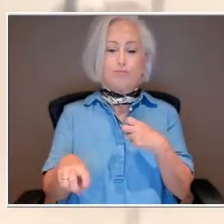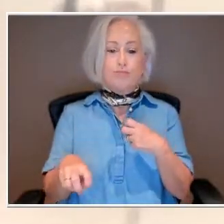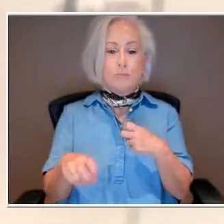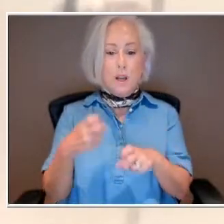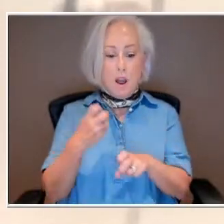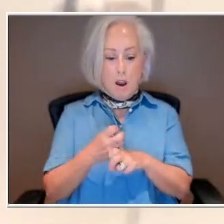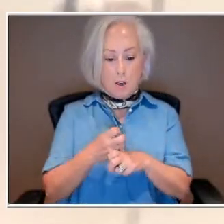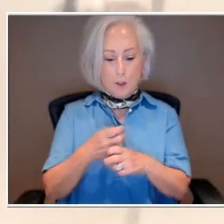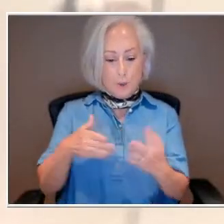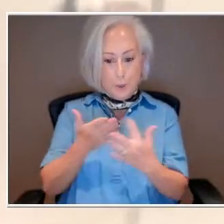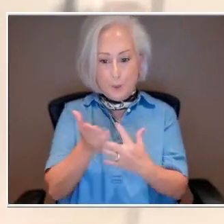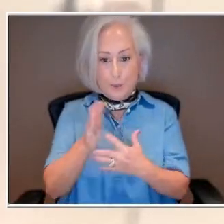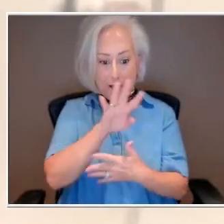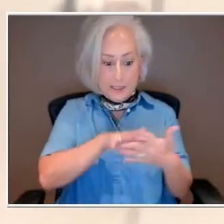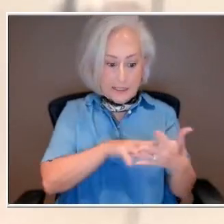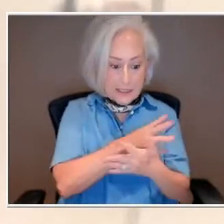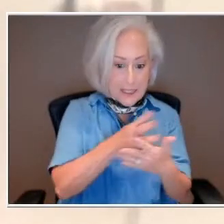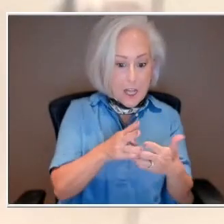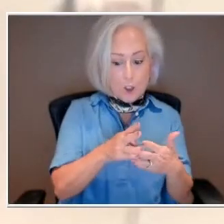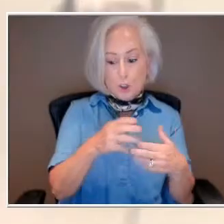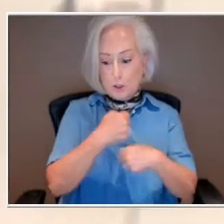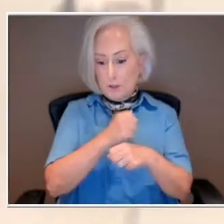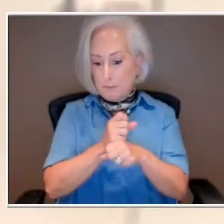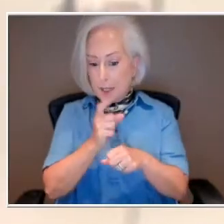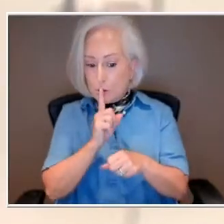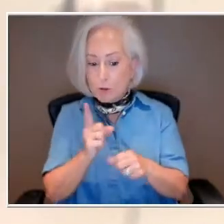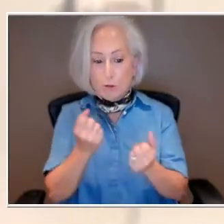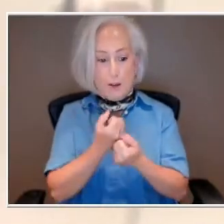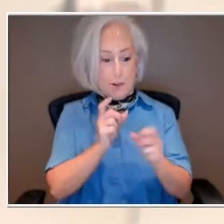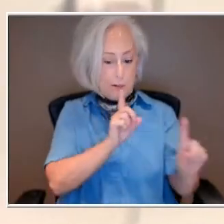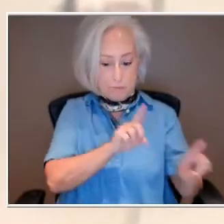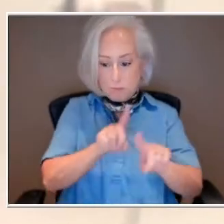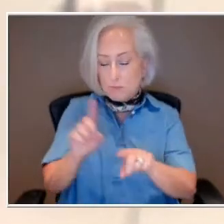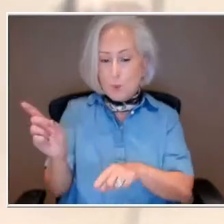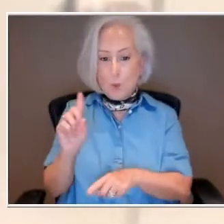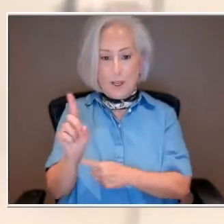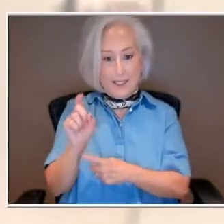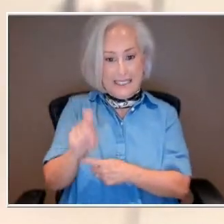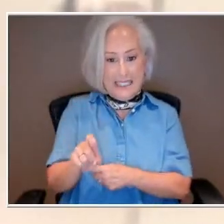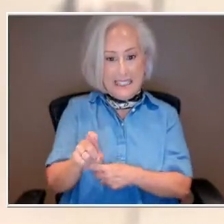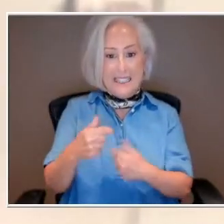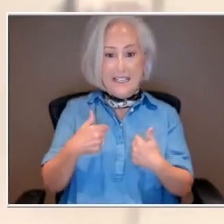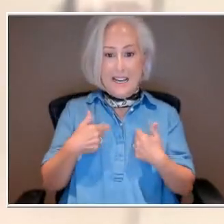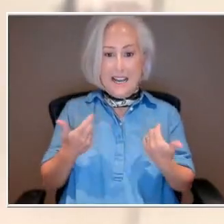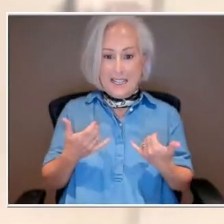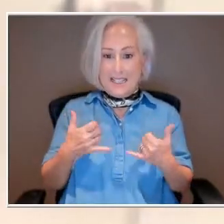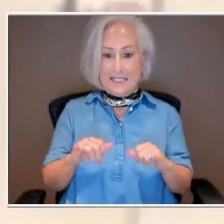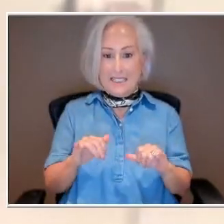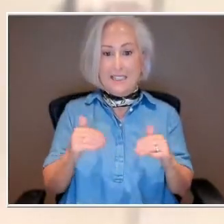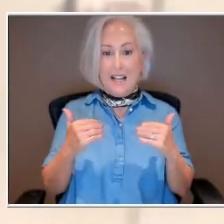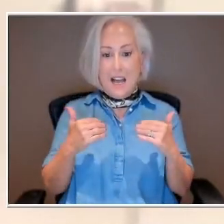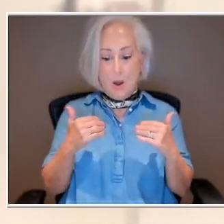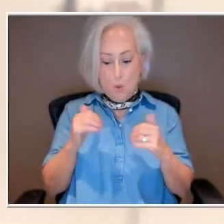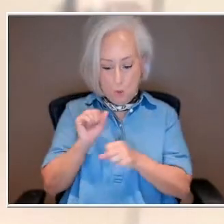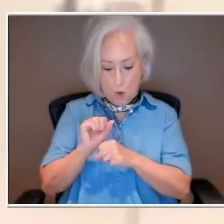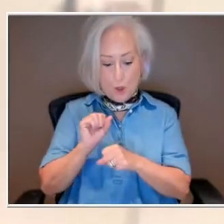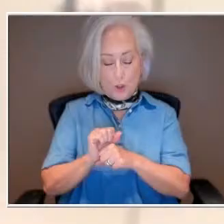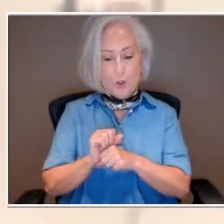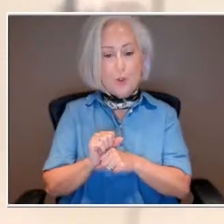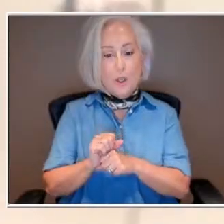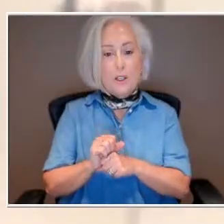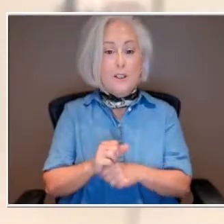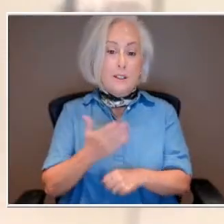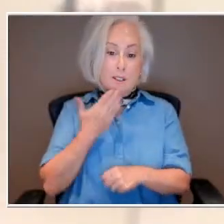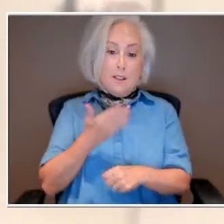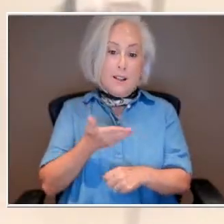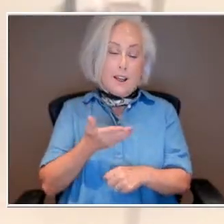everybody's schedules and making sure that we're all getting where we need to go and that I can still have my same work performance. I'm thankful that I